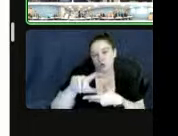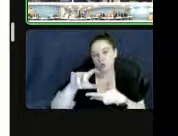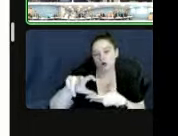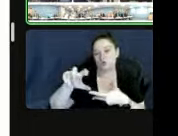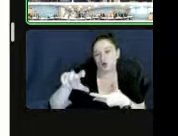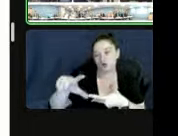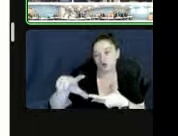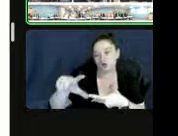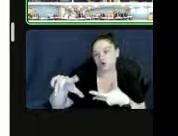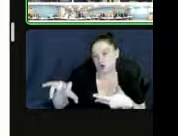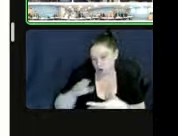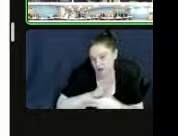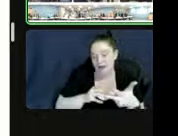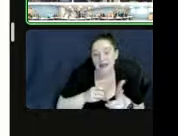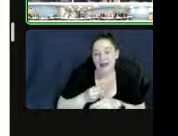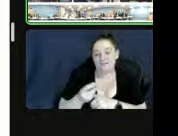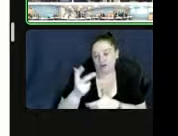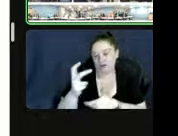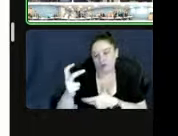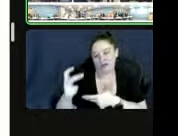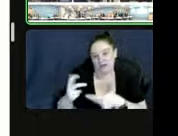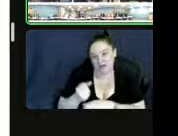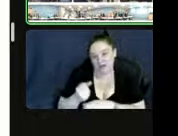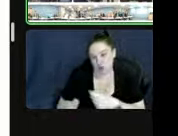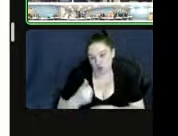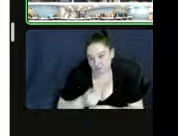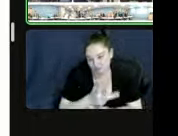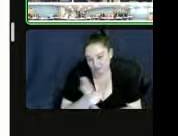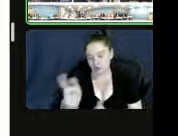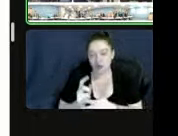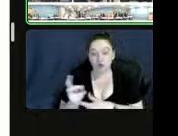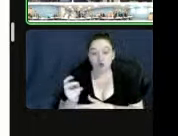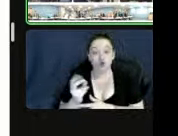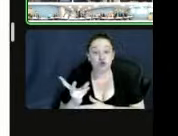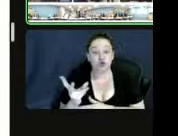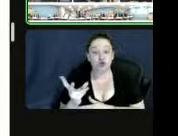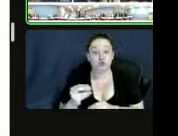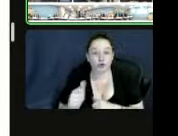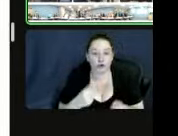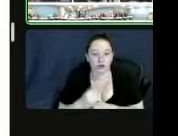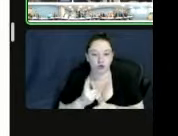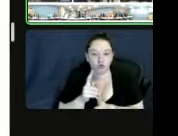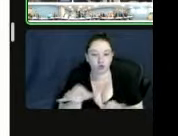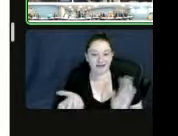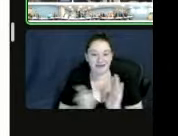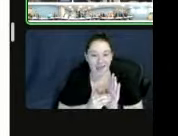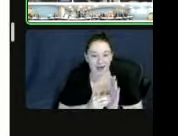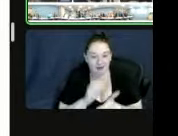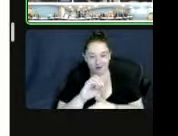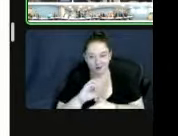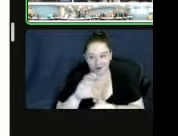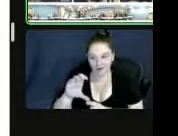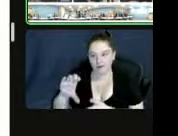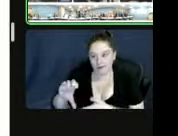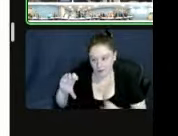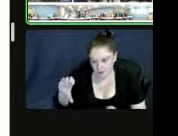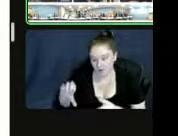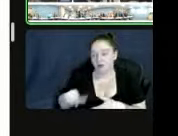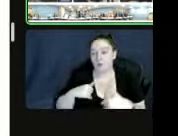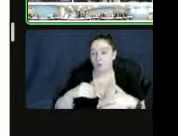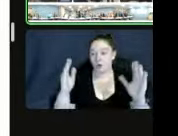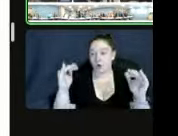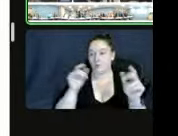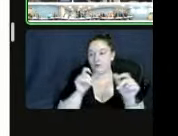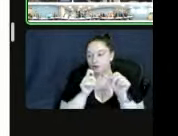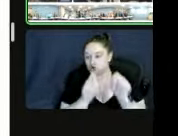$100 million every 3 years. So here in two more years, we'll be looking to do it again. And we're hoping to maintain our credit rating